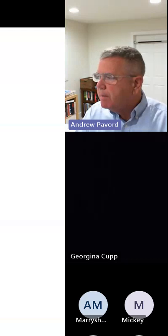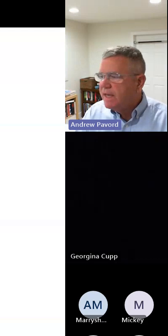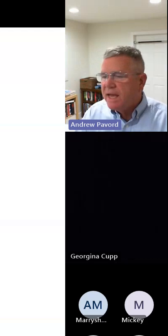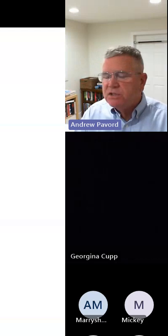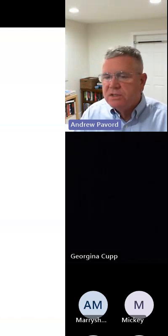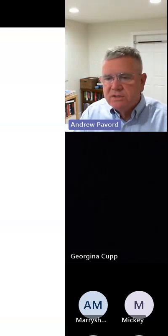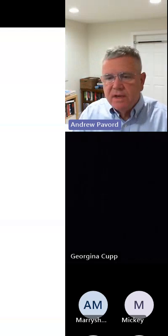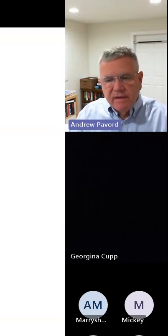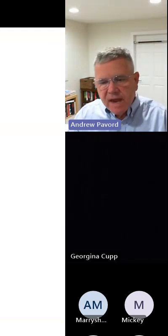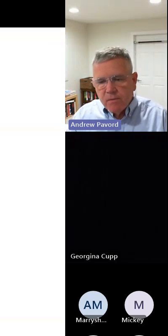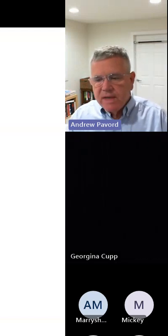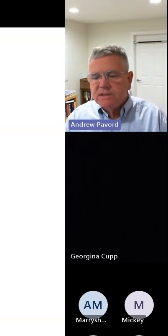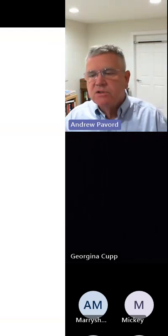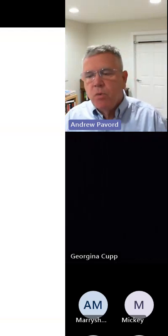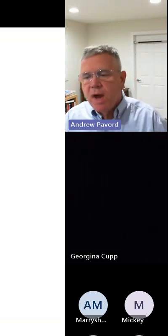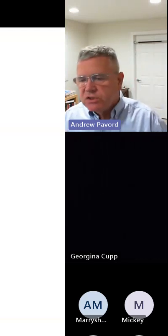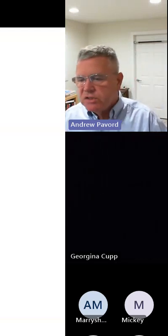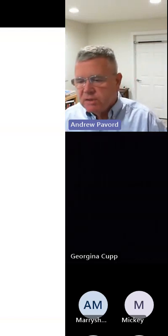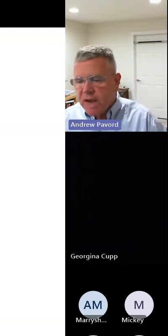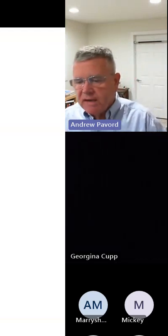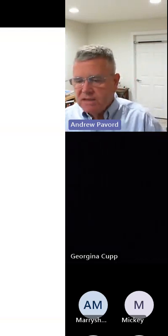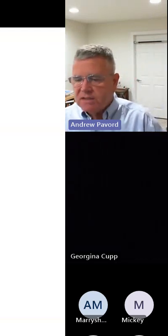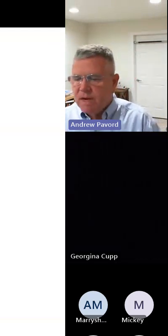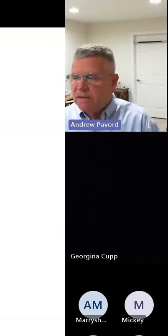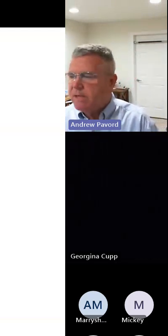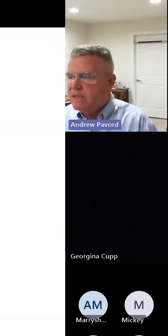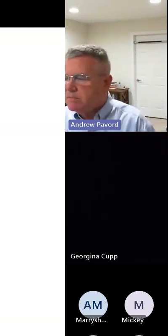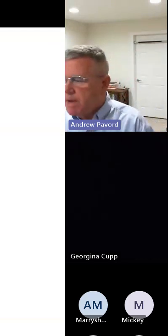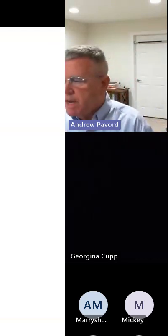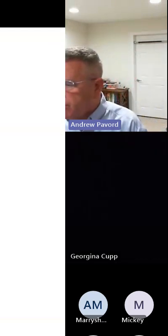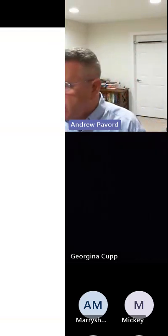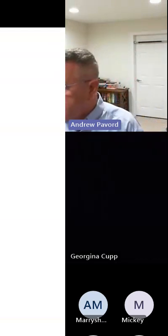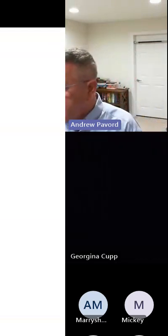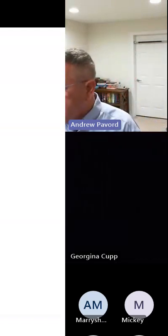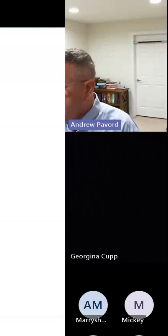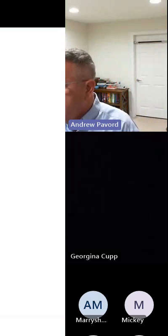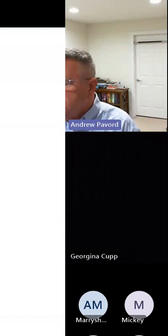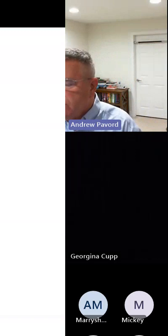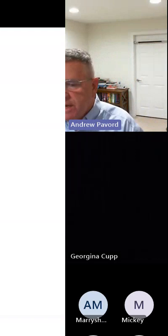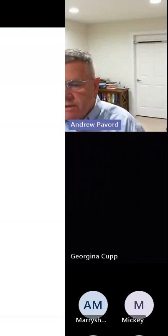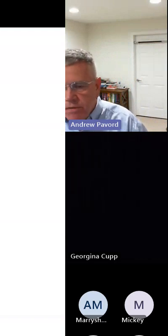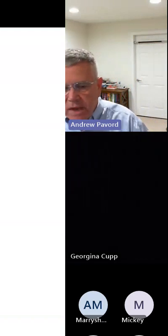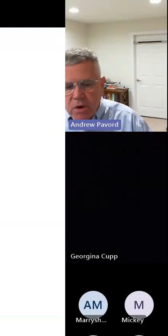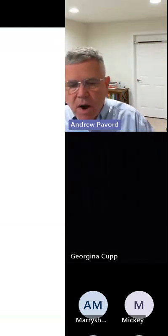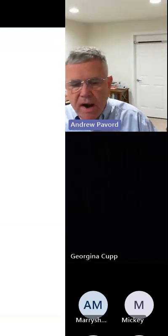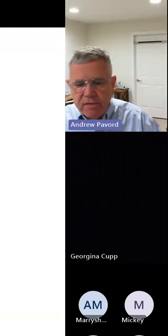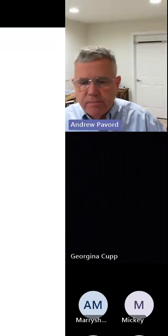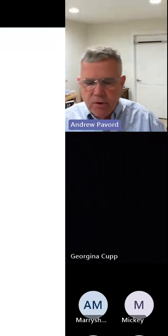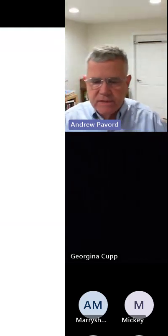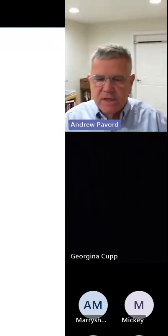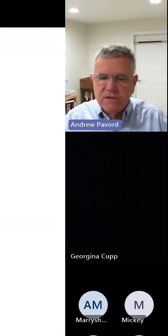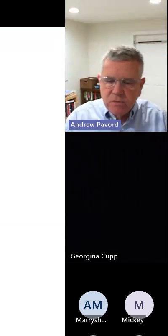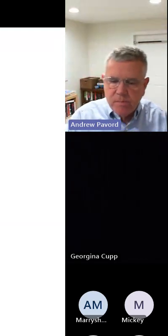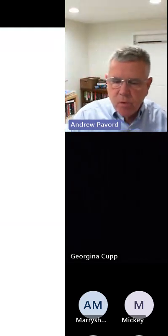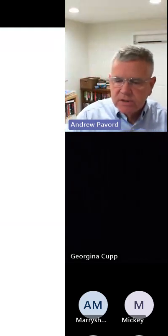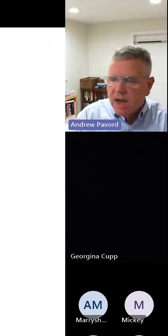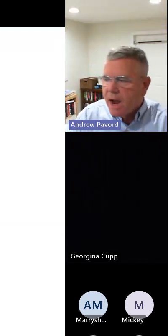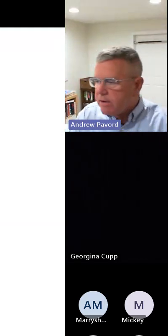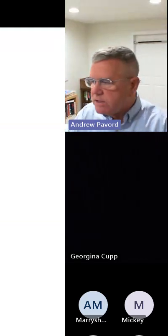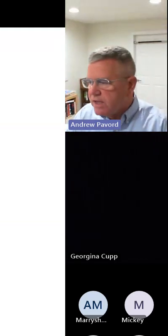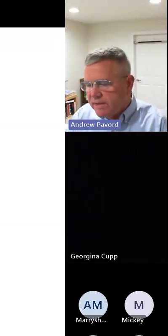unliquidated obligations, that raises questions about, is the money being spent appropriately? So they require the president